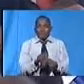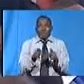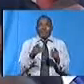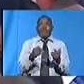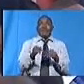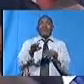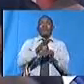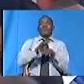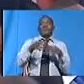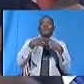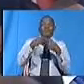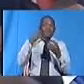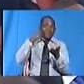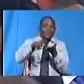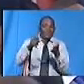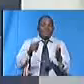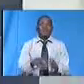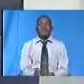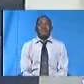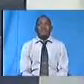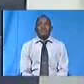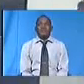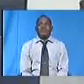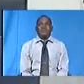Biometric verification.